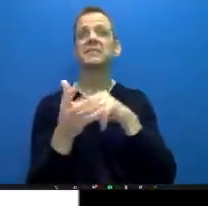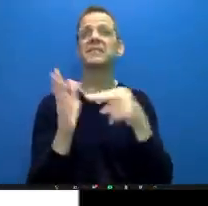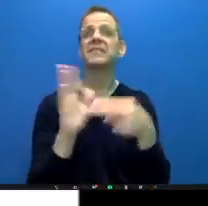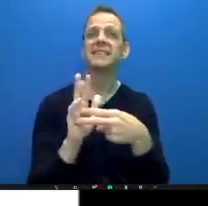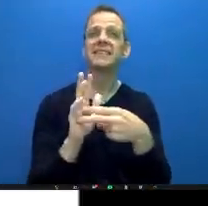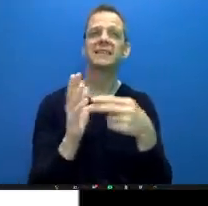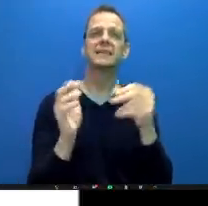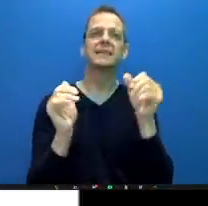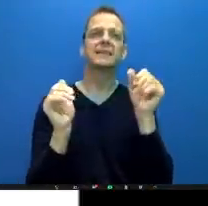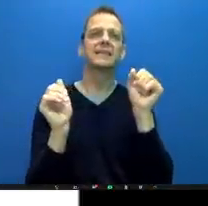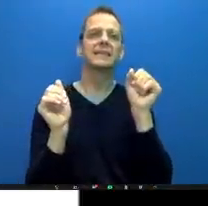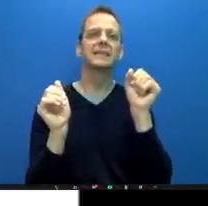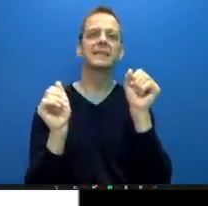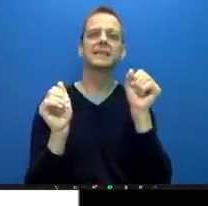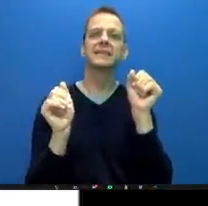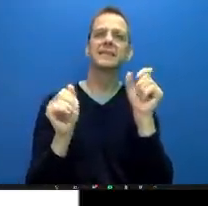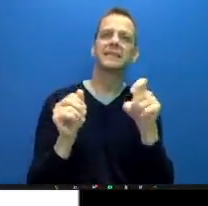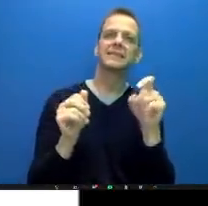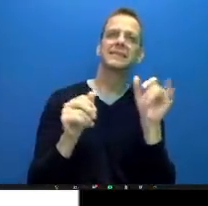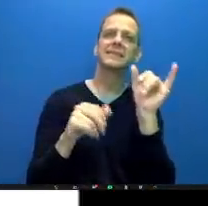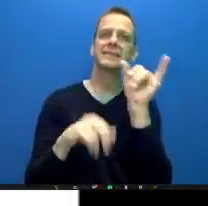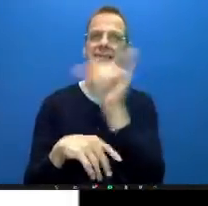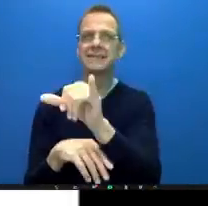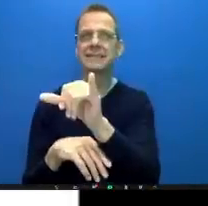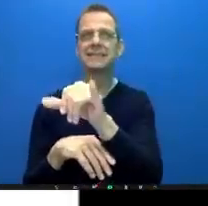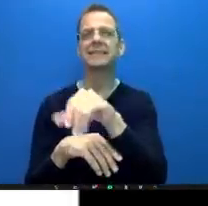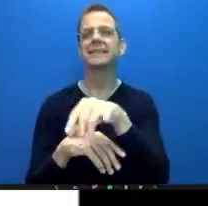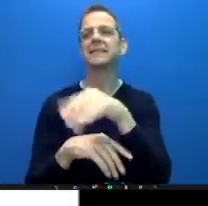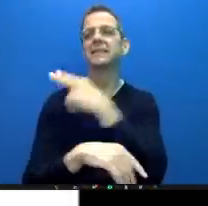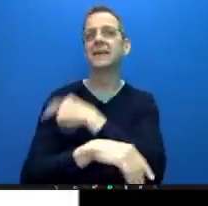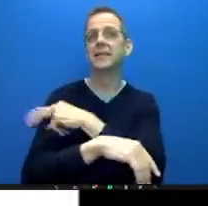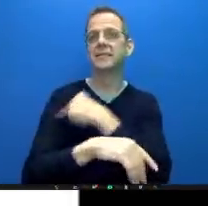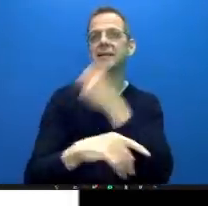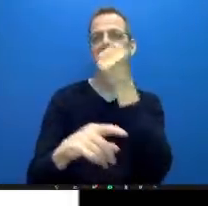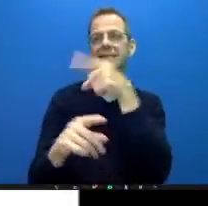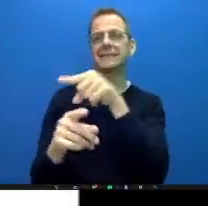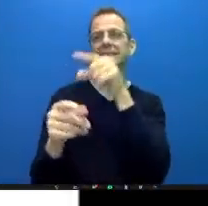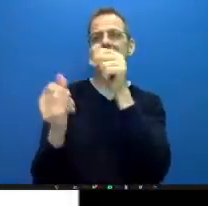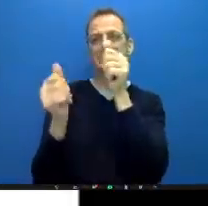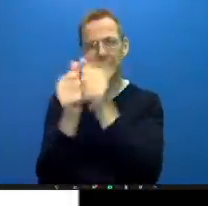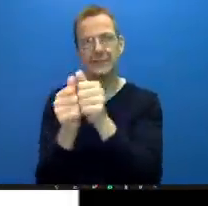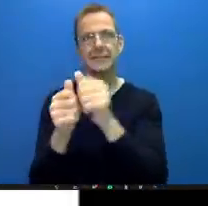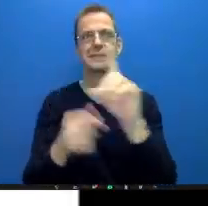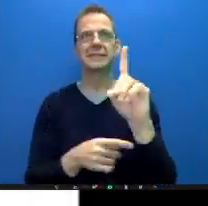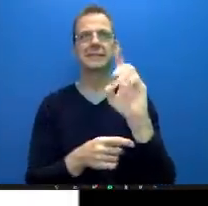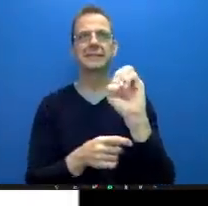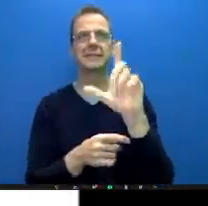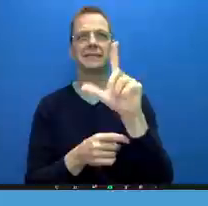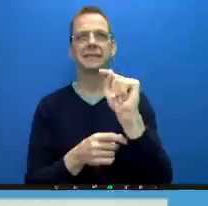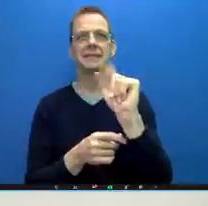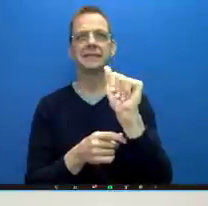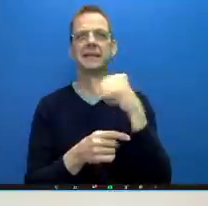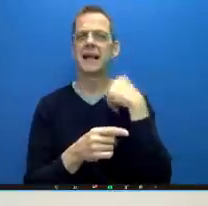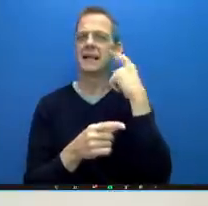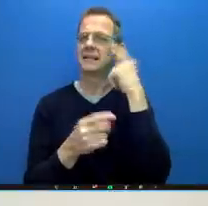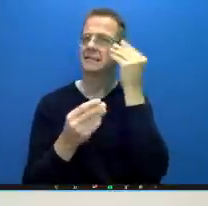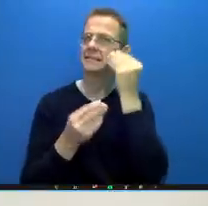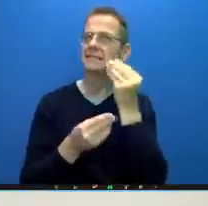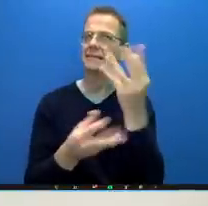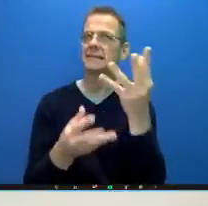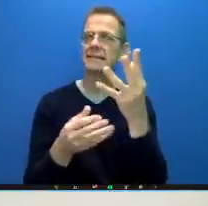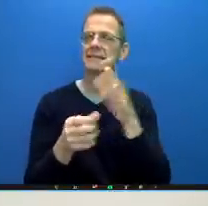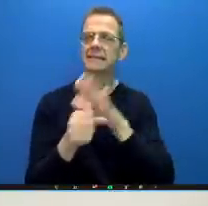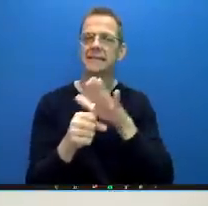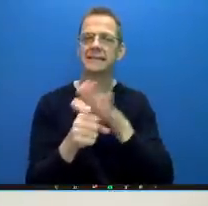with COVID, with Delta variant. Okay, thank you very much. And I'm Thank you very much for